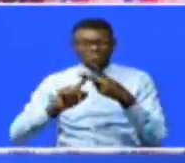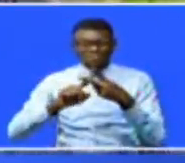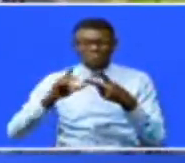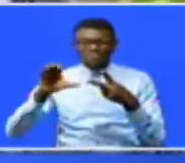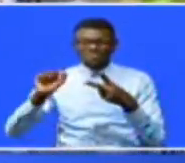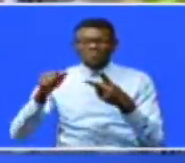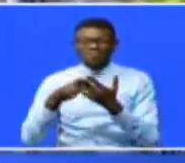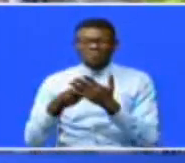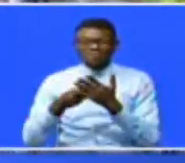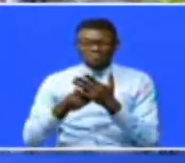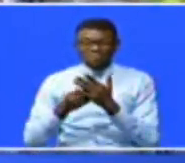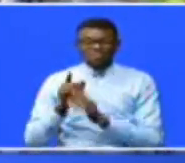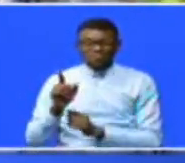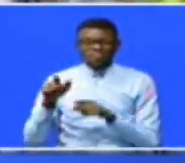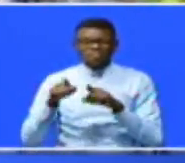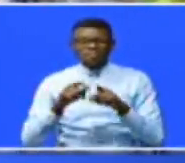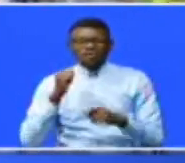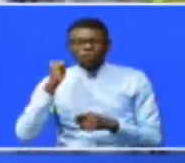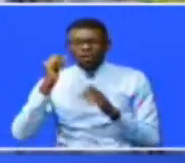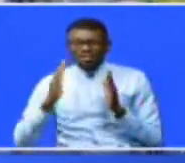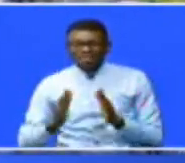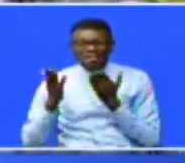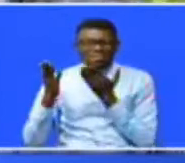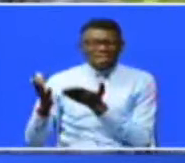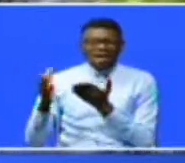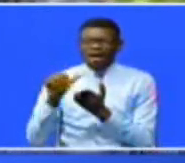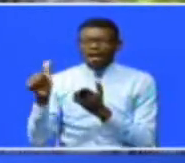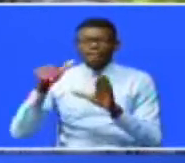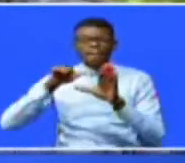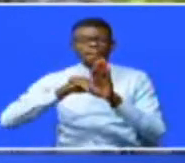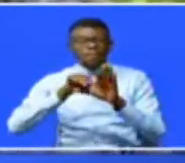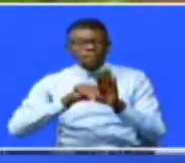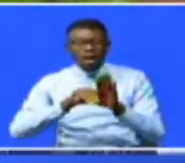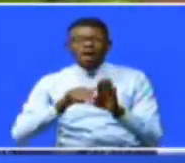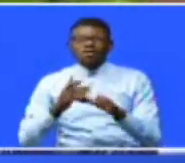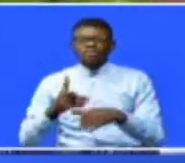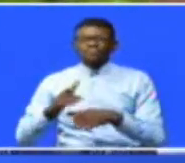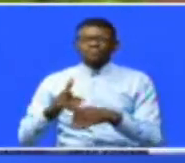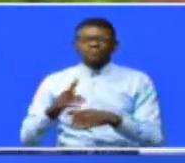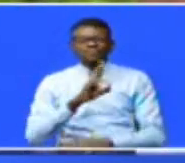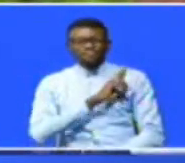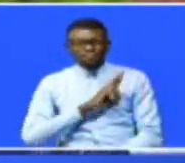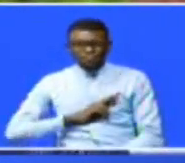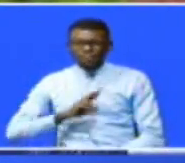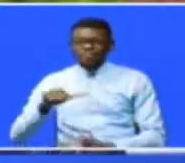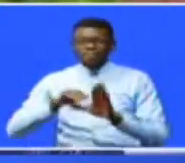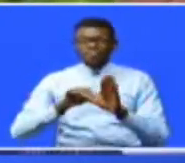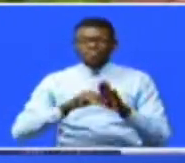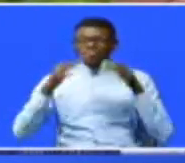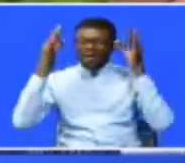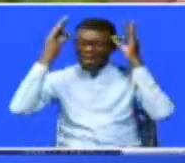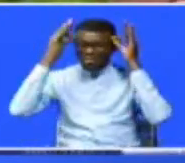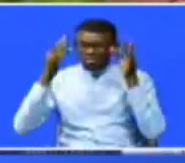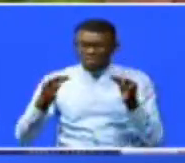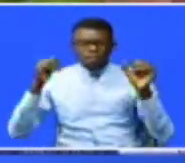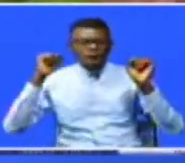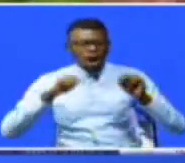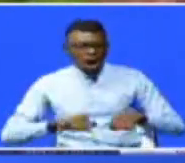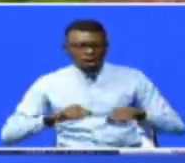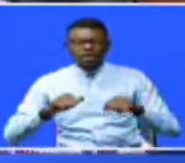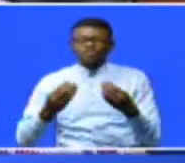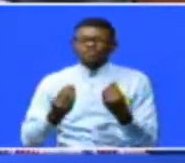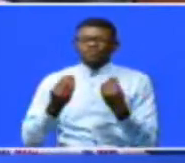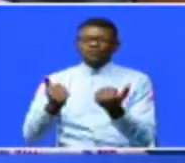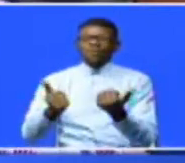Atani. Kando na wanasiasa, wengine waliohudhuria ni viongozi wa kidini ambao kwa pamoja wakaafikiana kutafuta